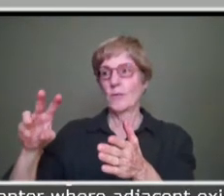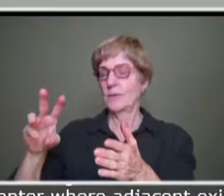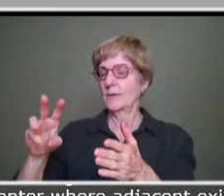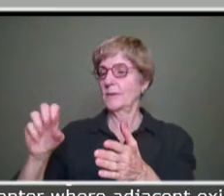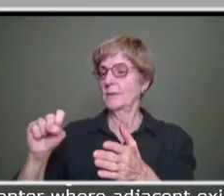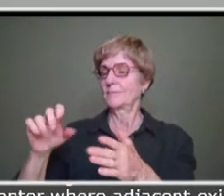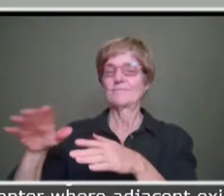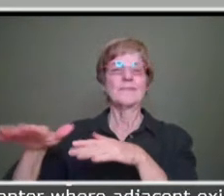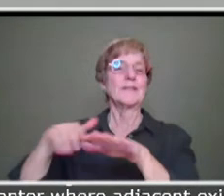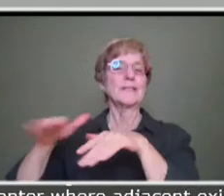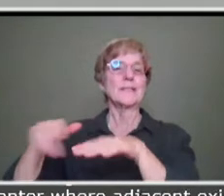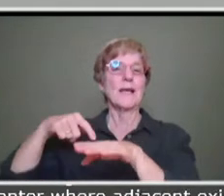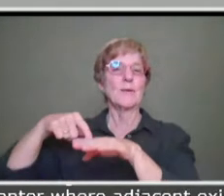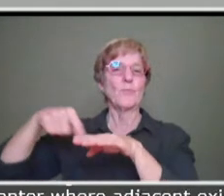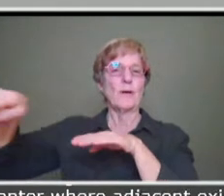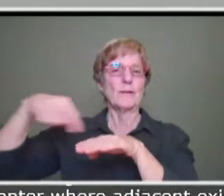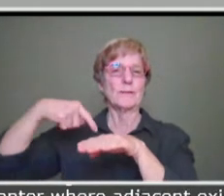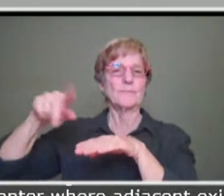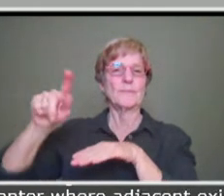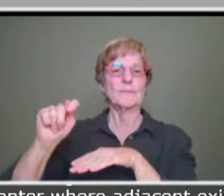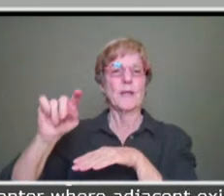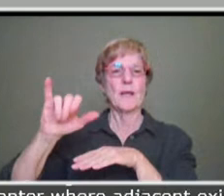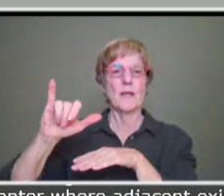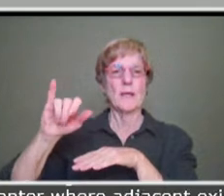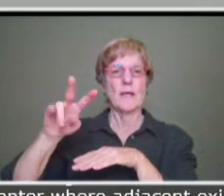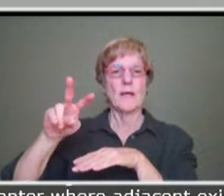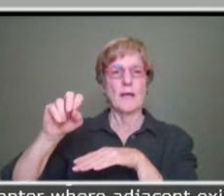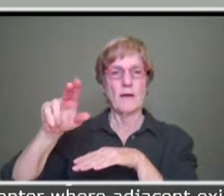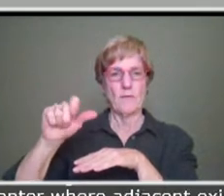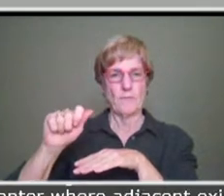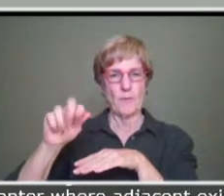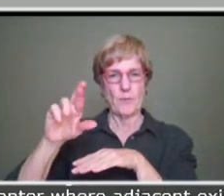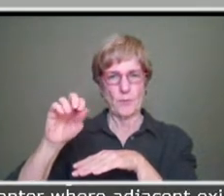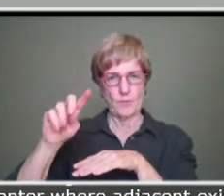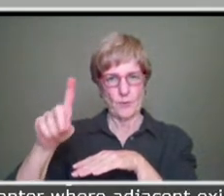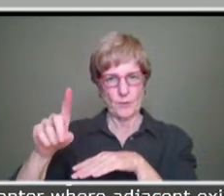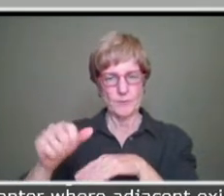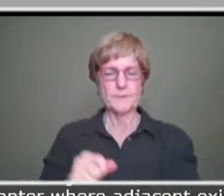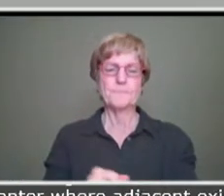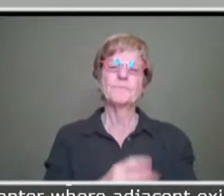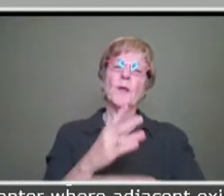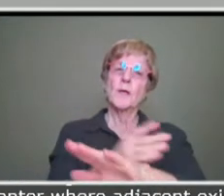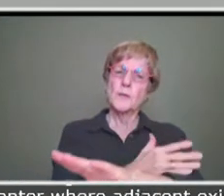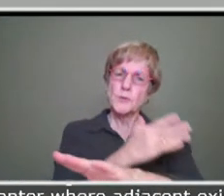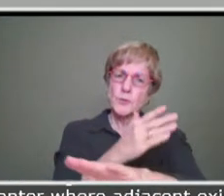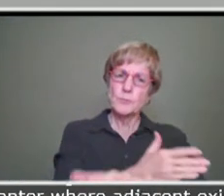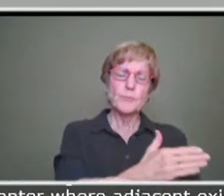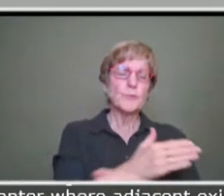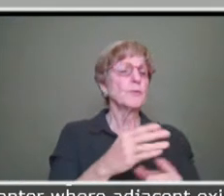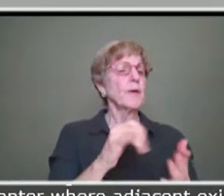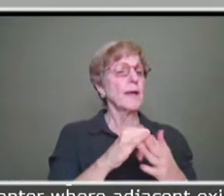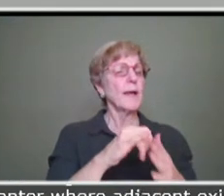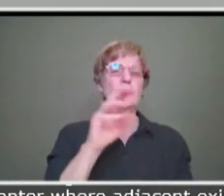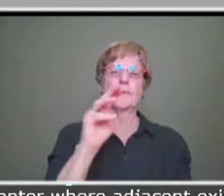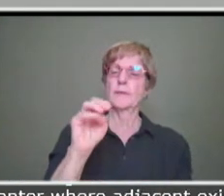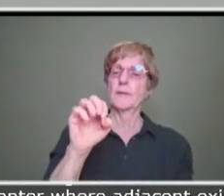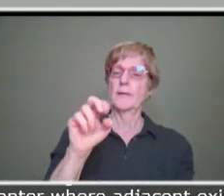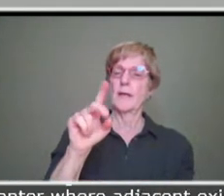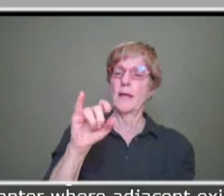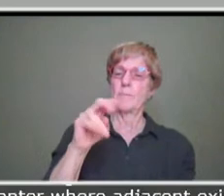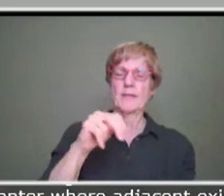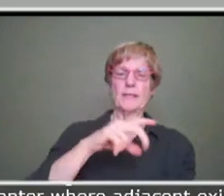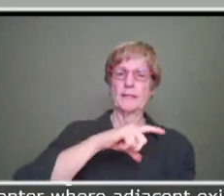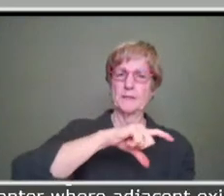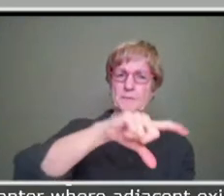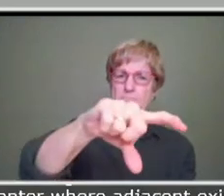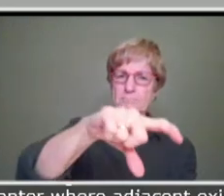Tyvola Road also improves the site's Frontage of Rebecca Avenue to a local residential medium street with an eight foot planning strip and